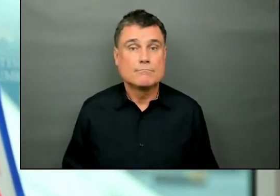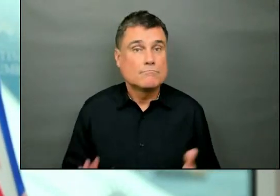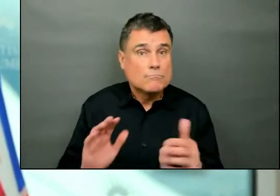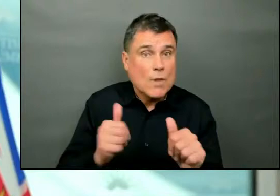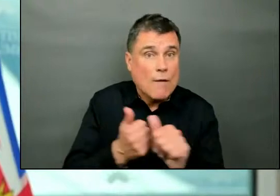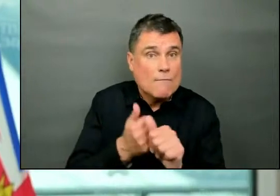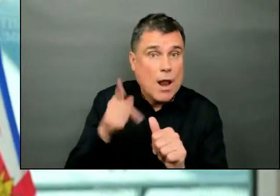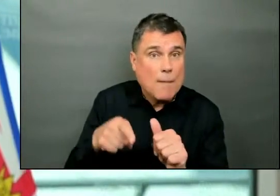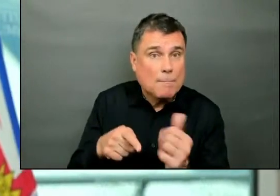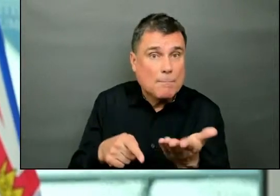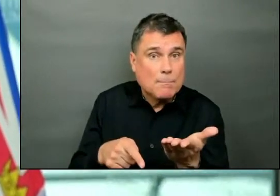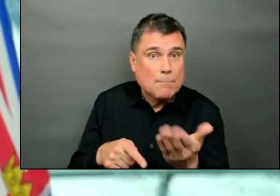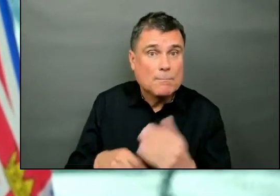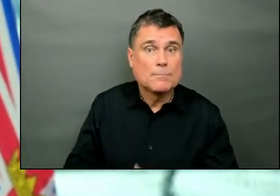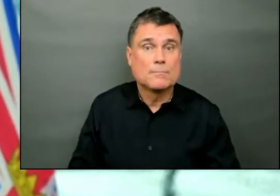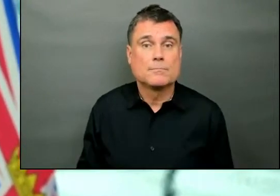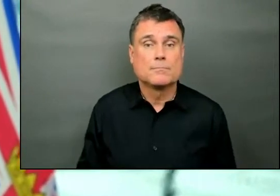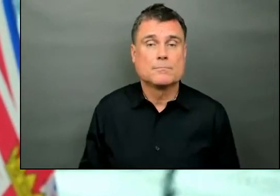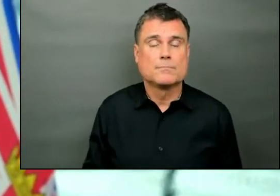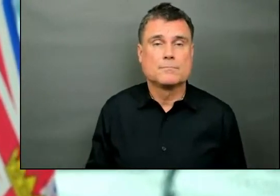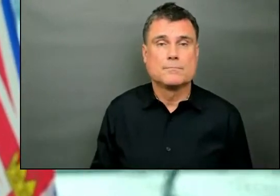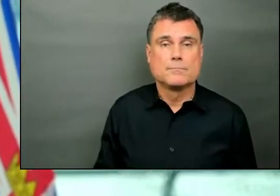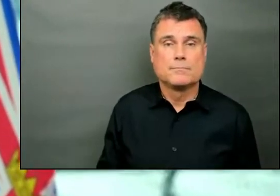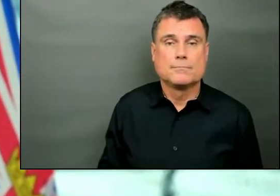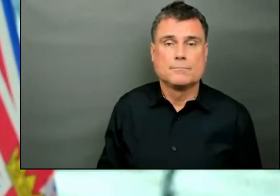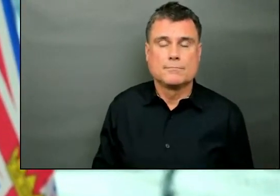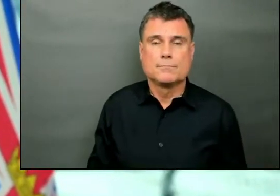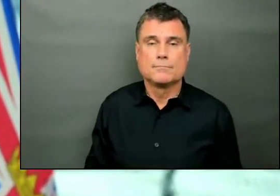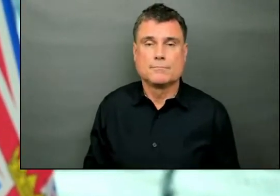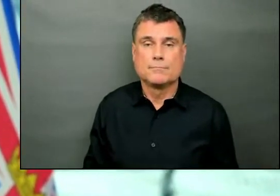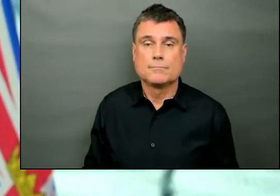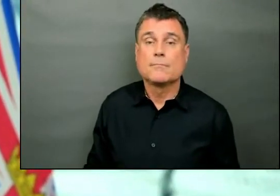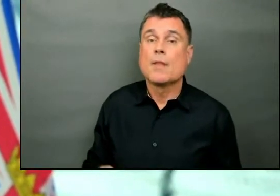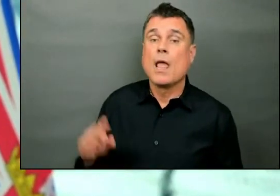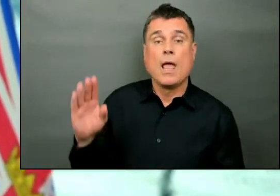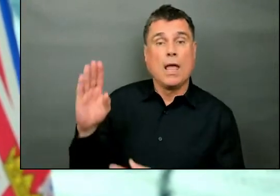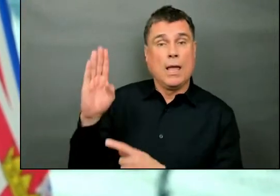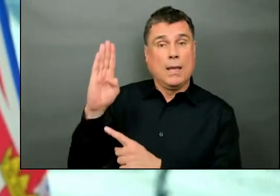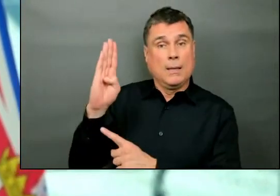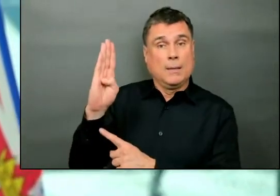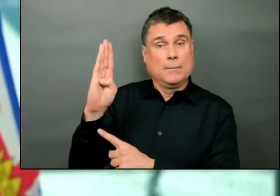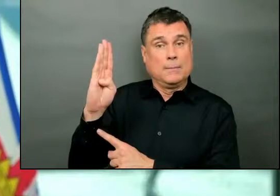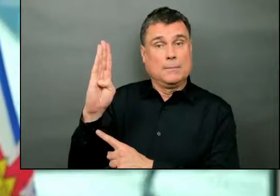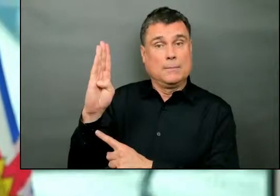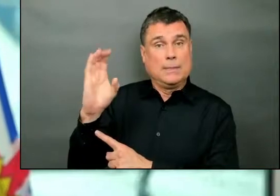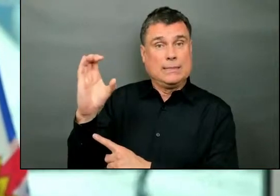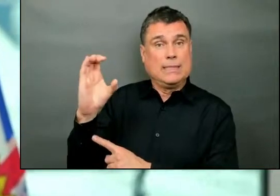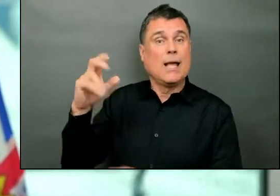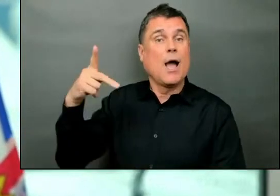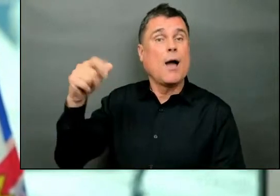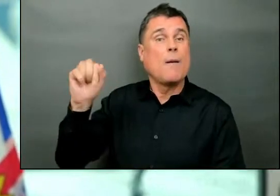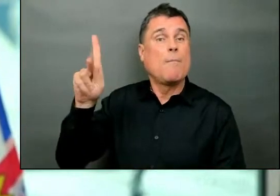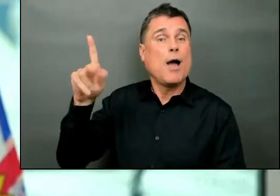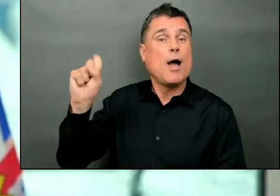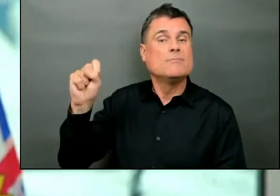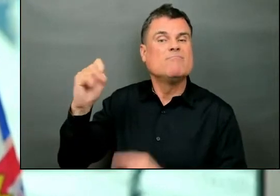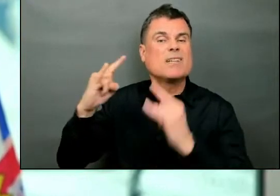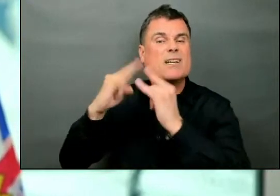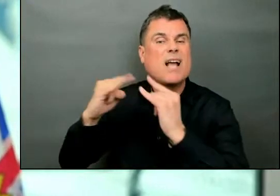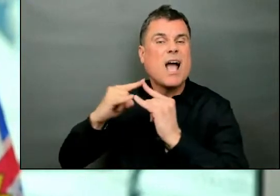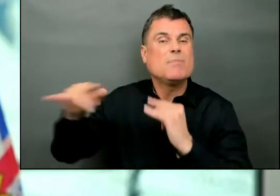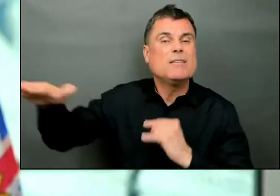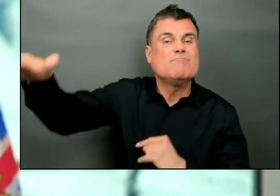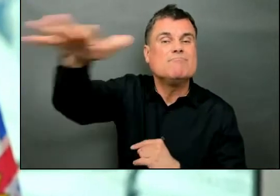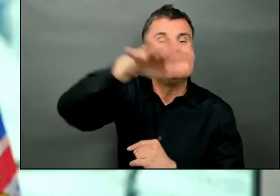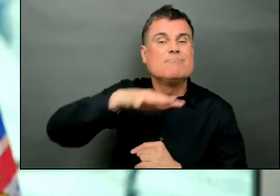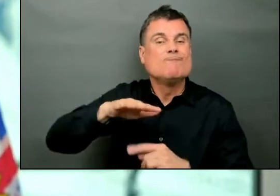Joel, do you have a follow-up? Yes, please. BC Parks has opened its reservation systems. That happened